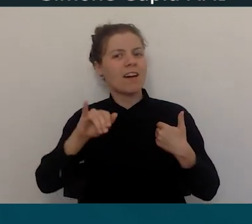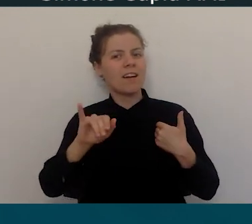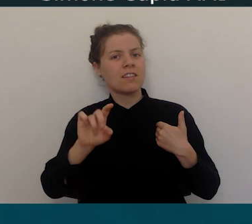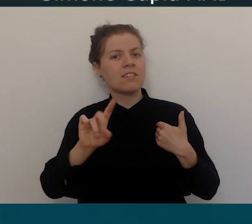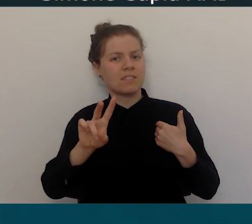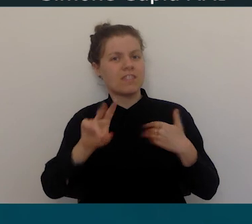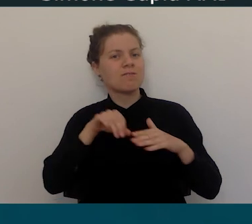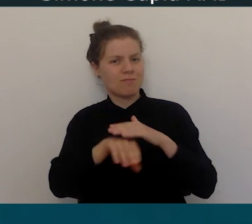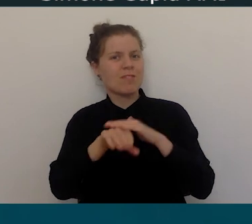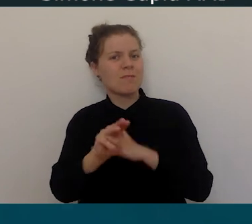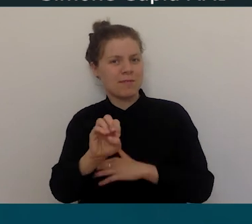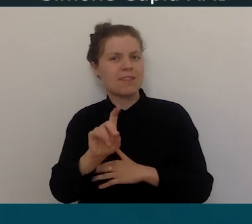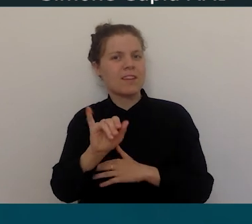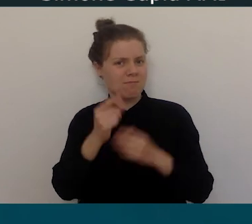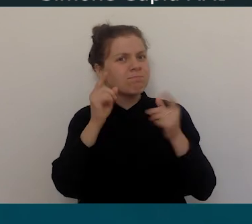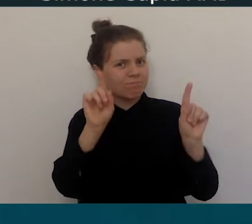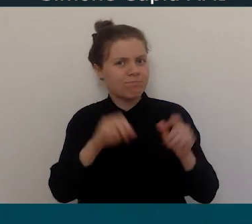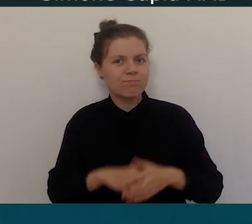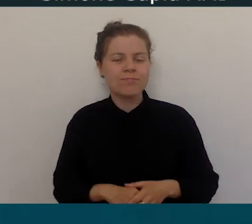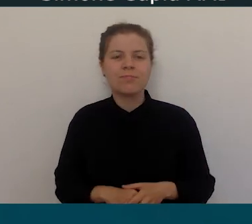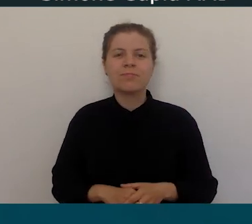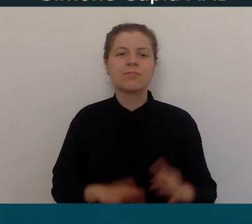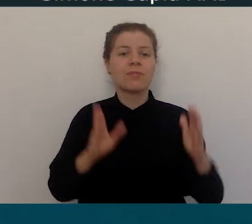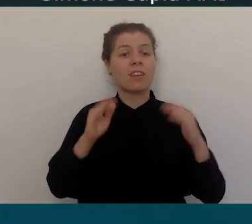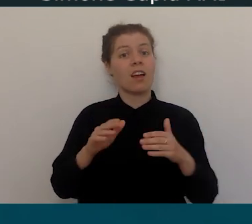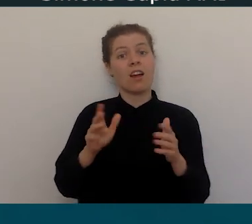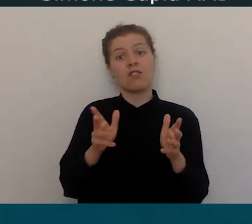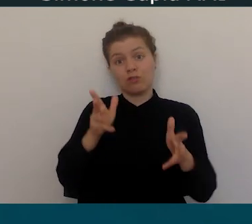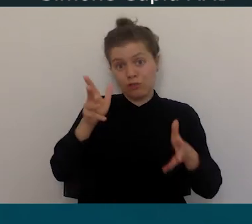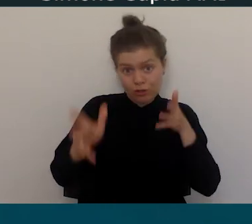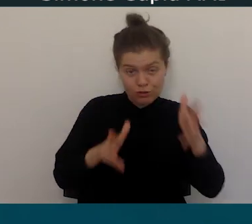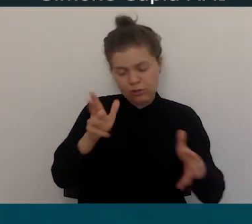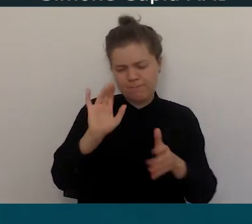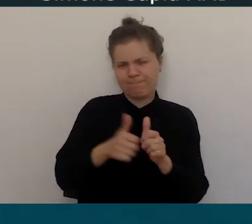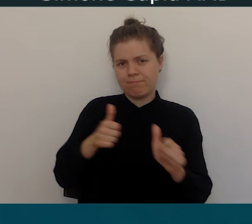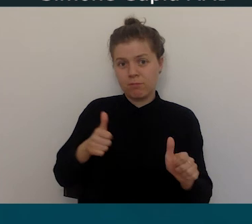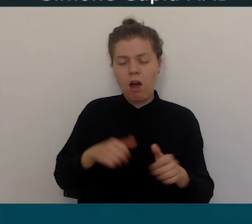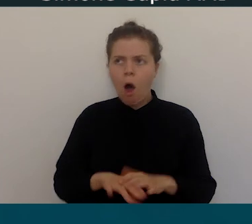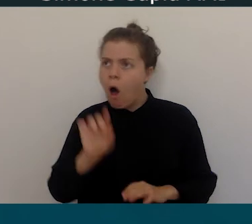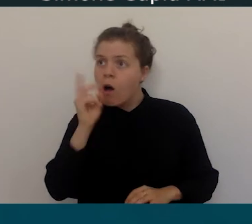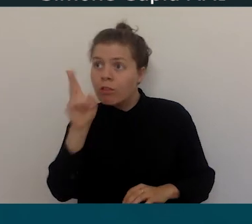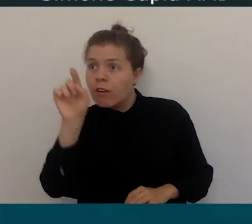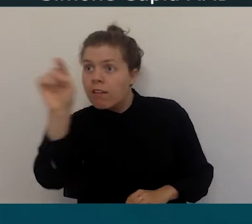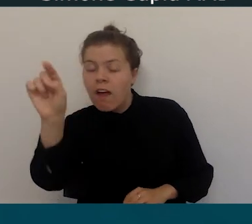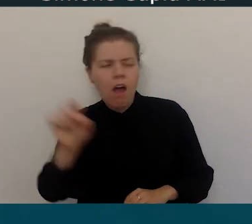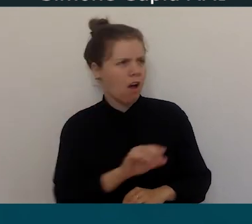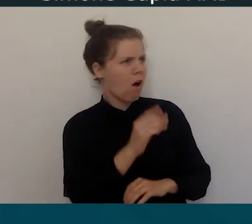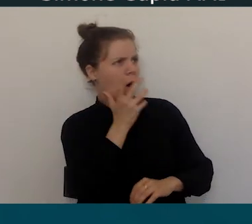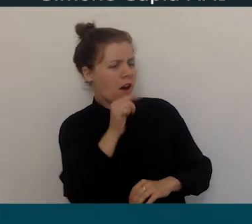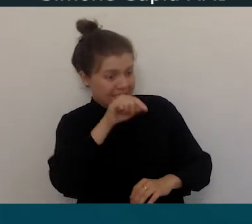piece. Avoid gesturing. See behind me? Take a look at this. Did you see that? Look over